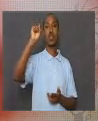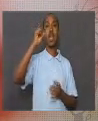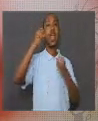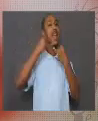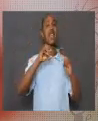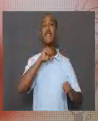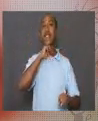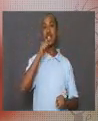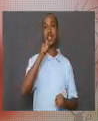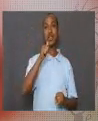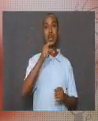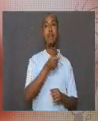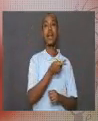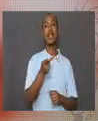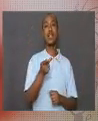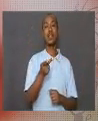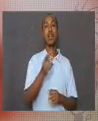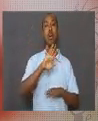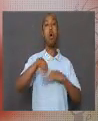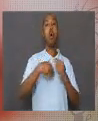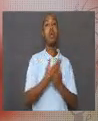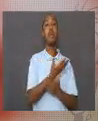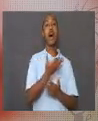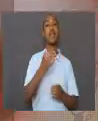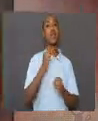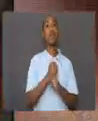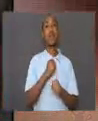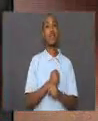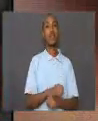particles from which all matter is made.